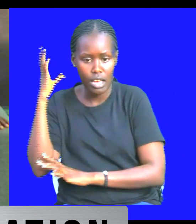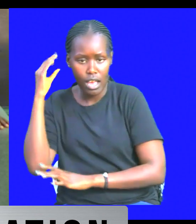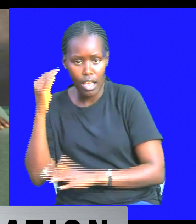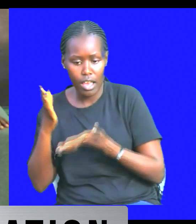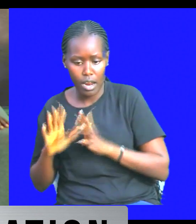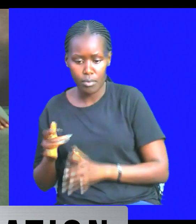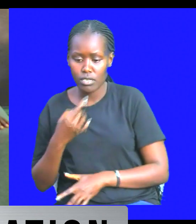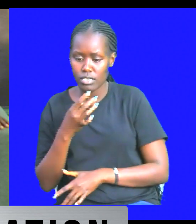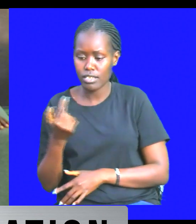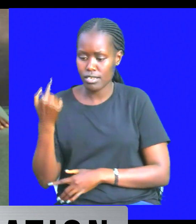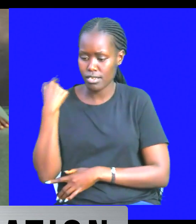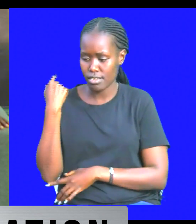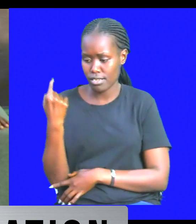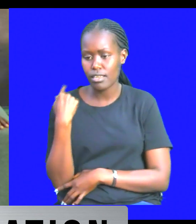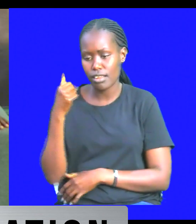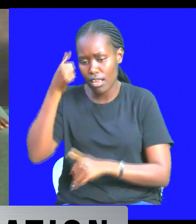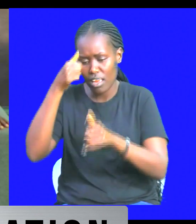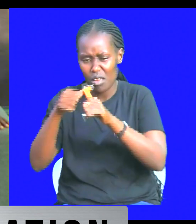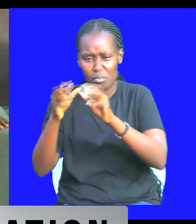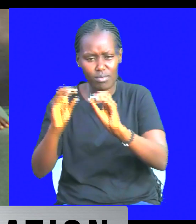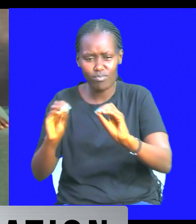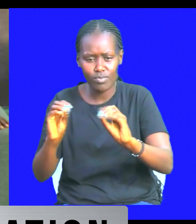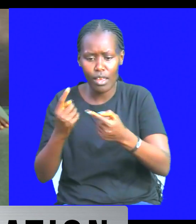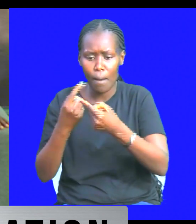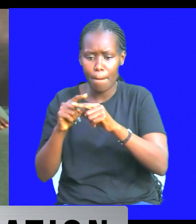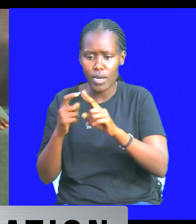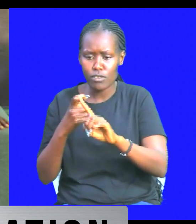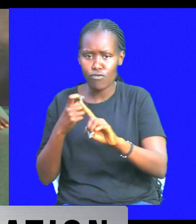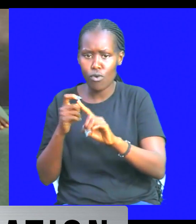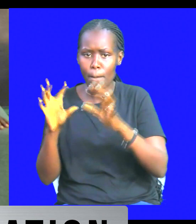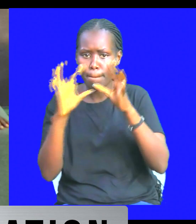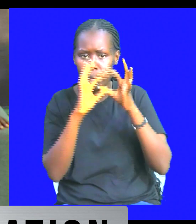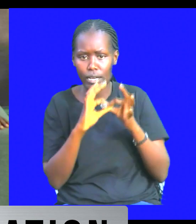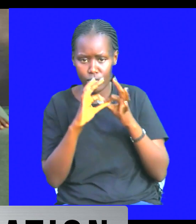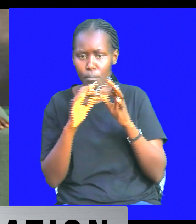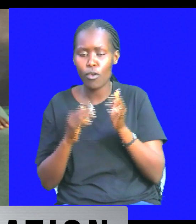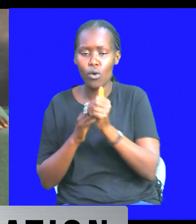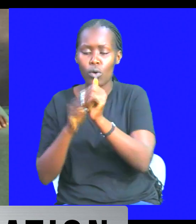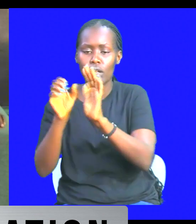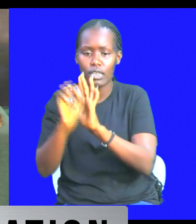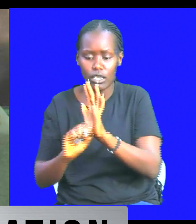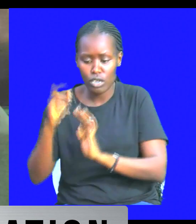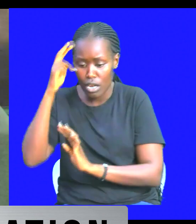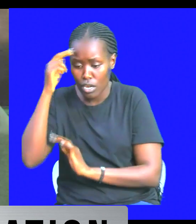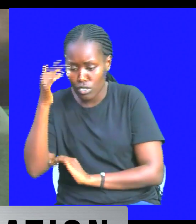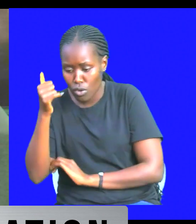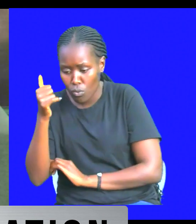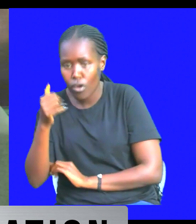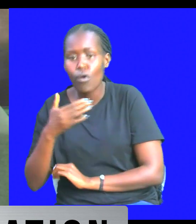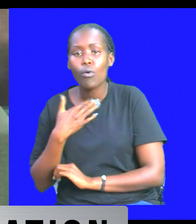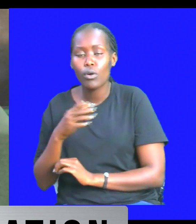say yesterday, I can't remember who that was, but he was from the Azimio leadership, and he said the reason why we want to